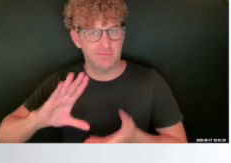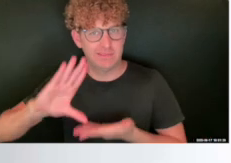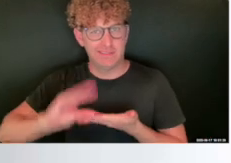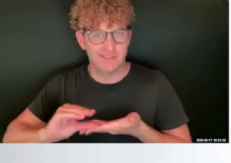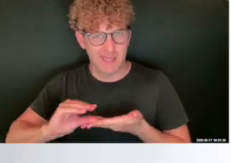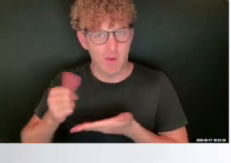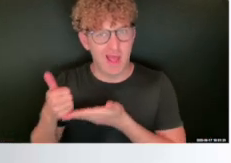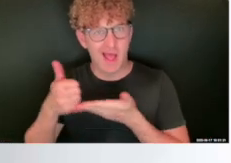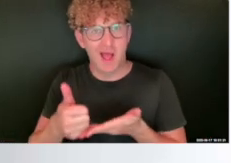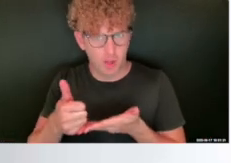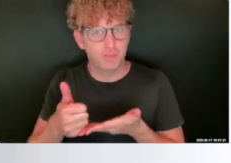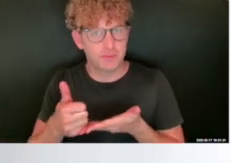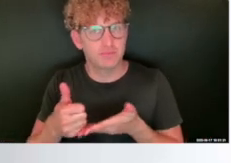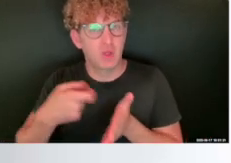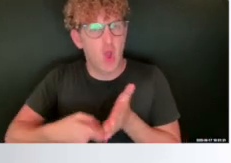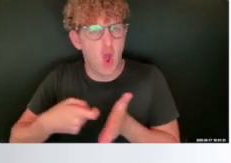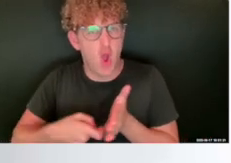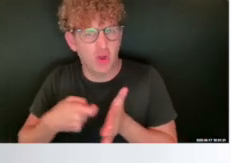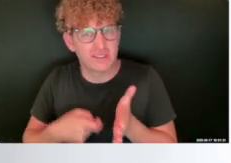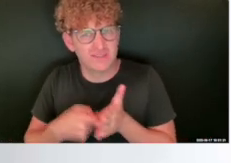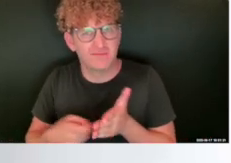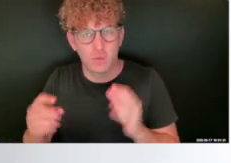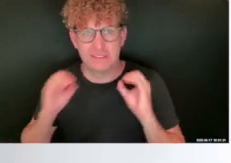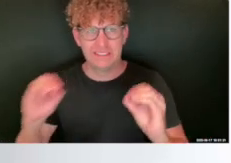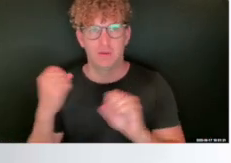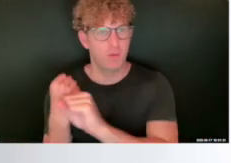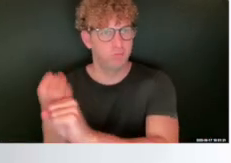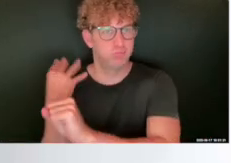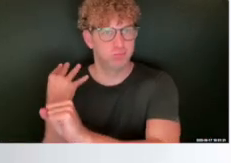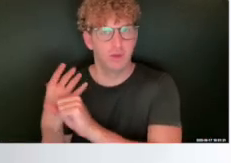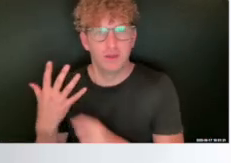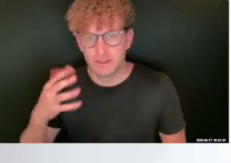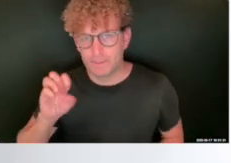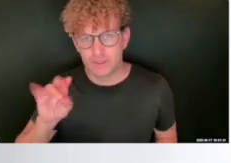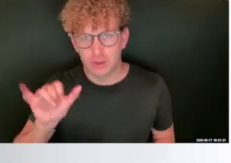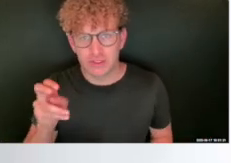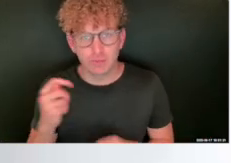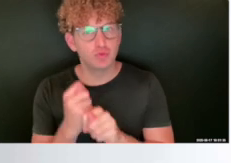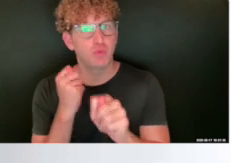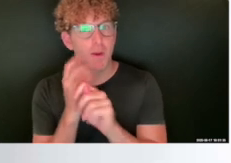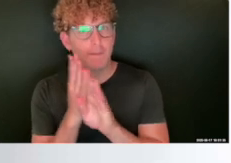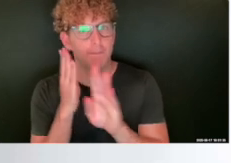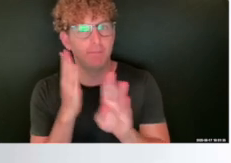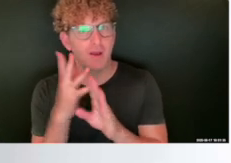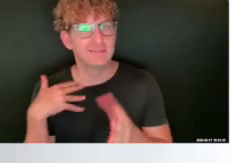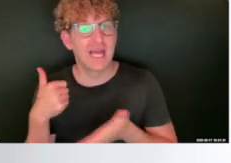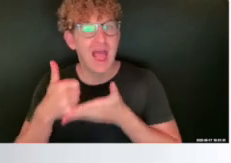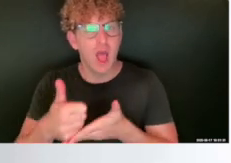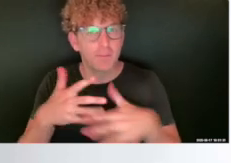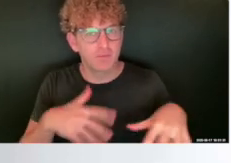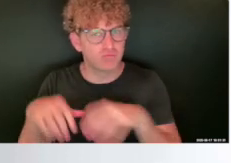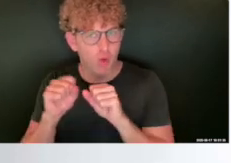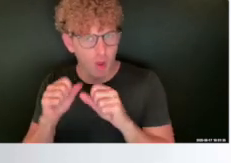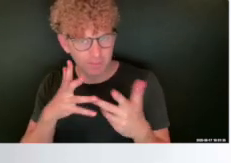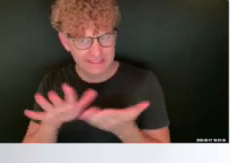vouchers. To date, we've helped fund more than 15,000 vehicles with a total program allocation of $1.64